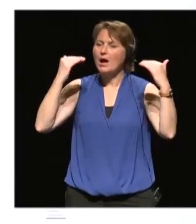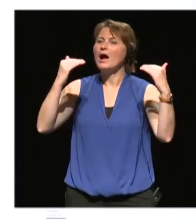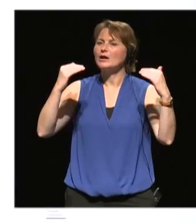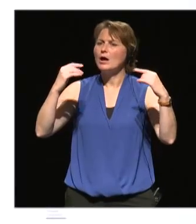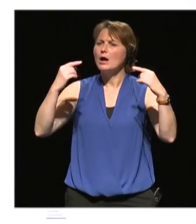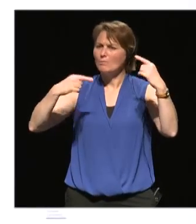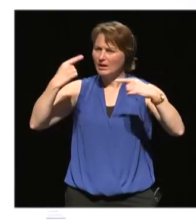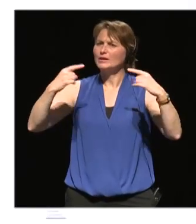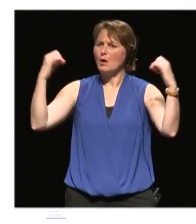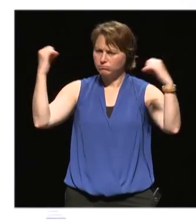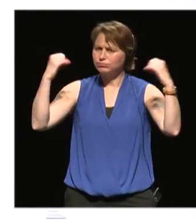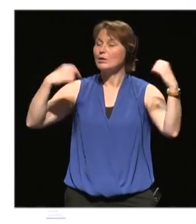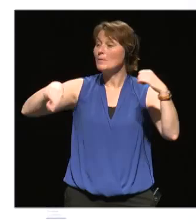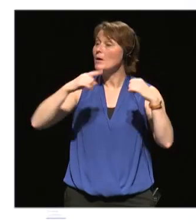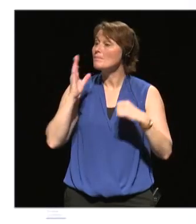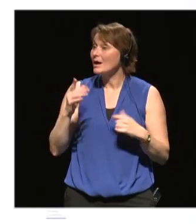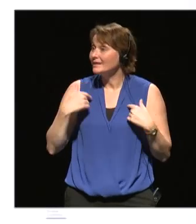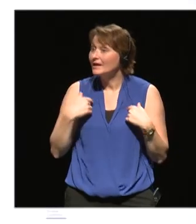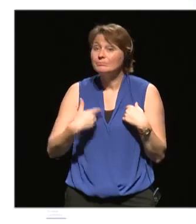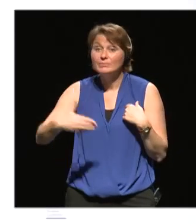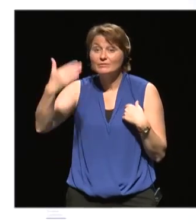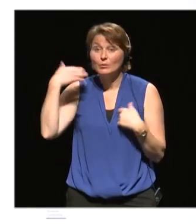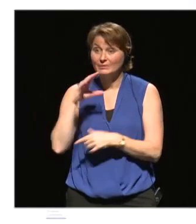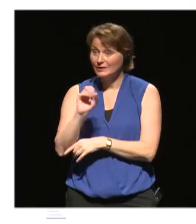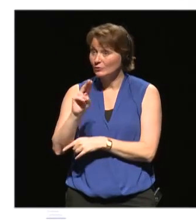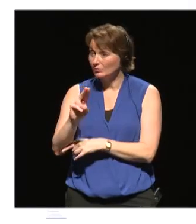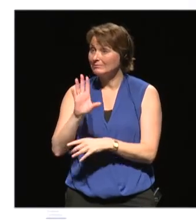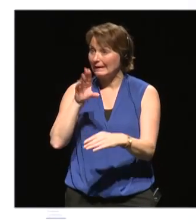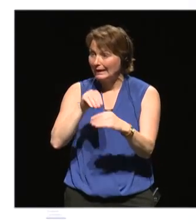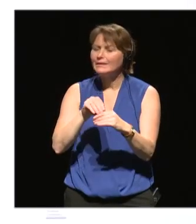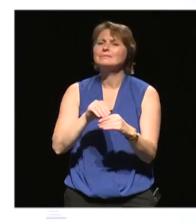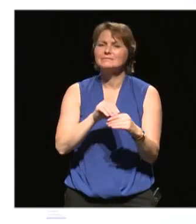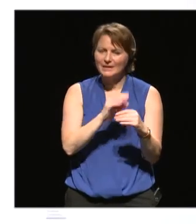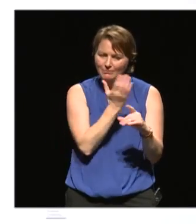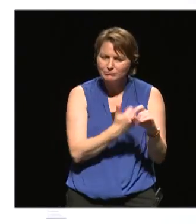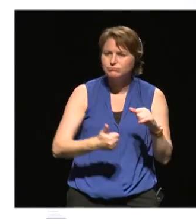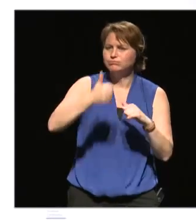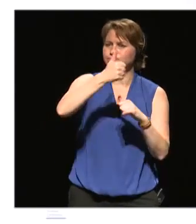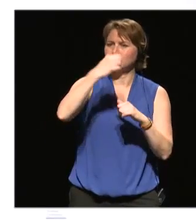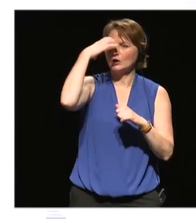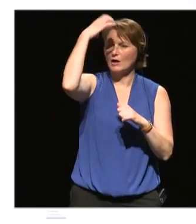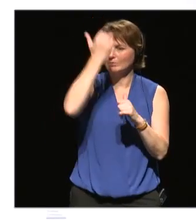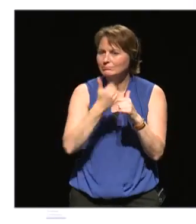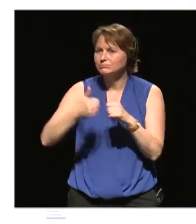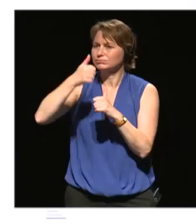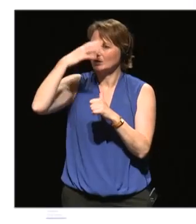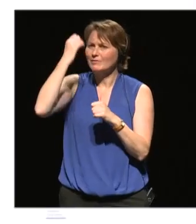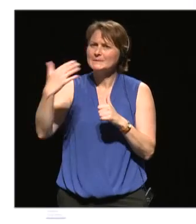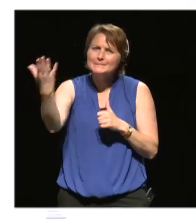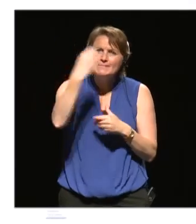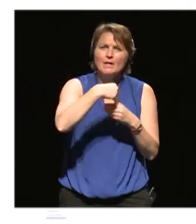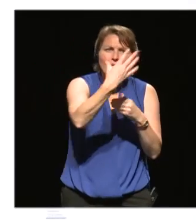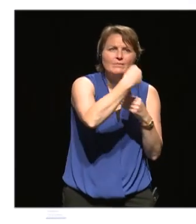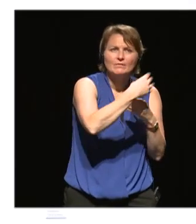to be endorsed. And that is also what we did in Europe, by the way, by involving the heads of state. It's not always easy. But it is worthwhile to go